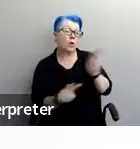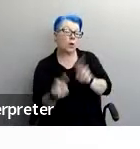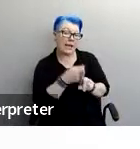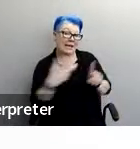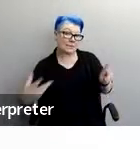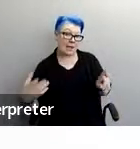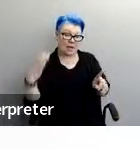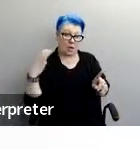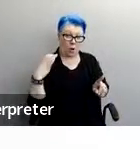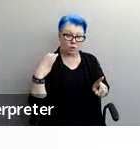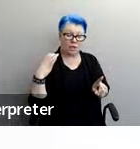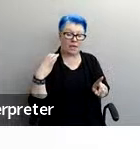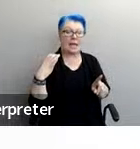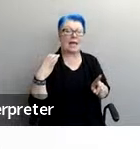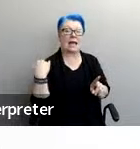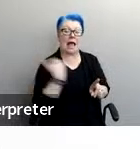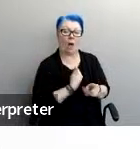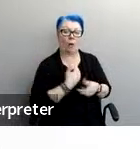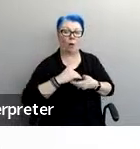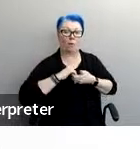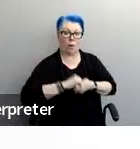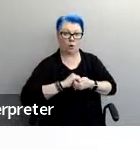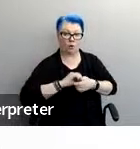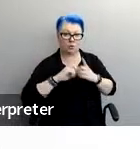districts as well. Next slide, please.